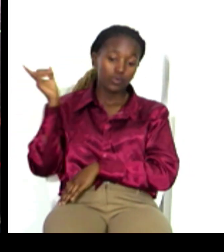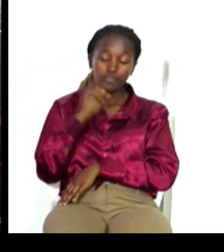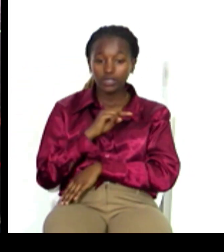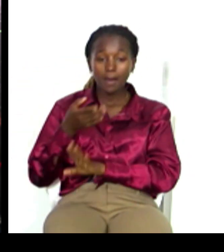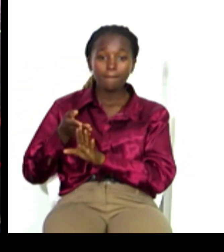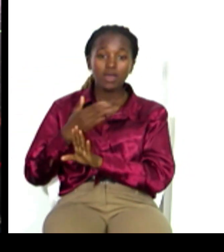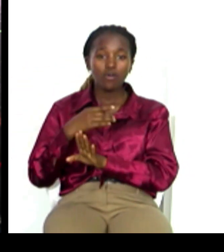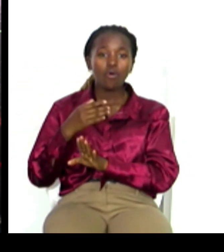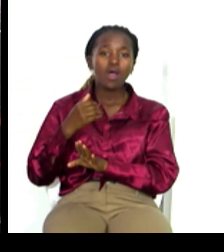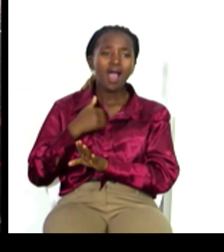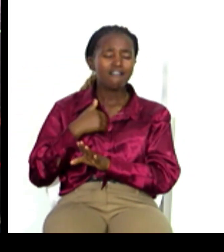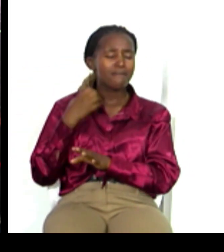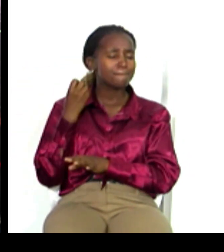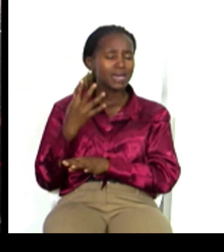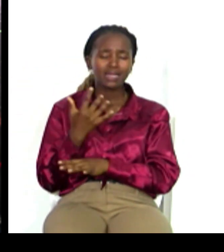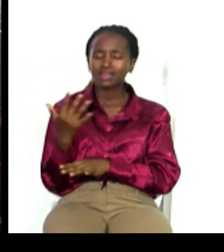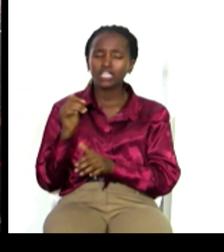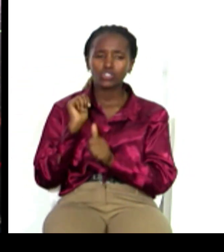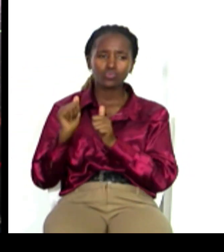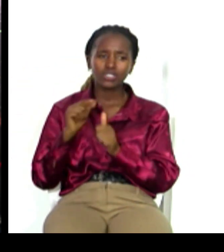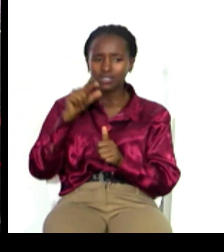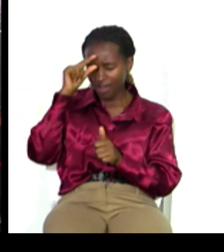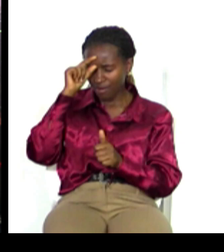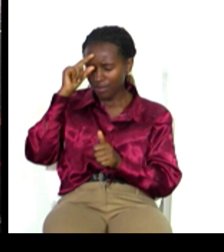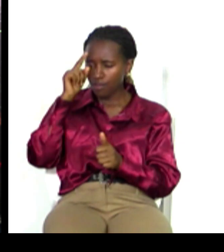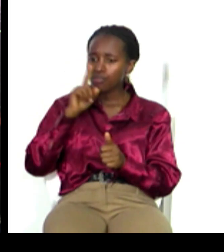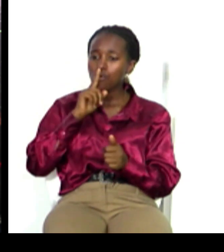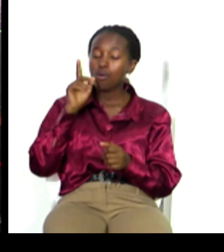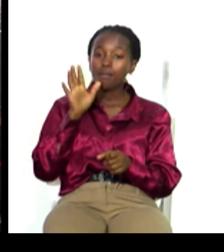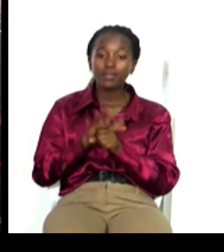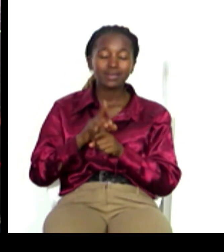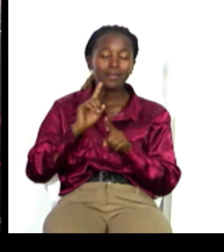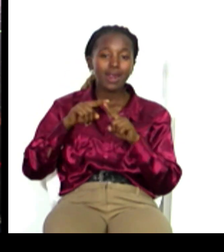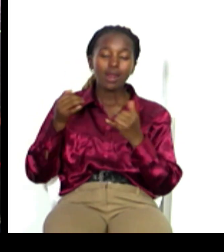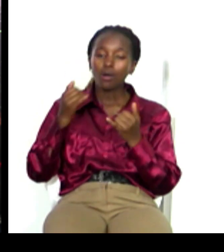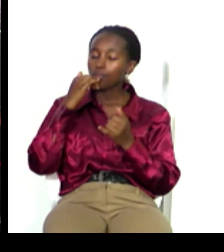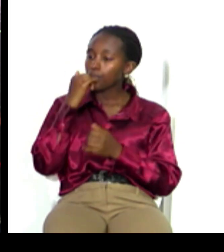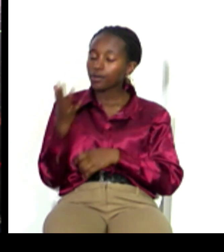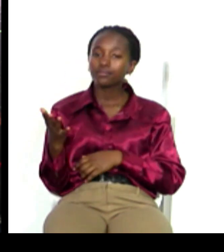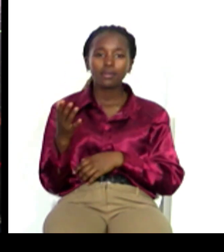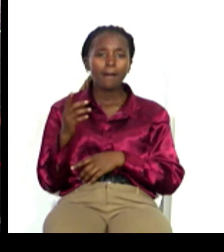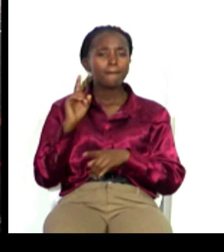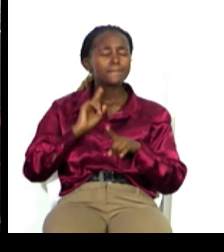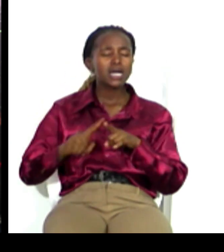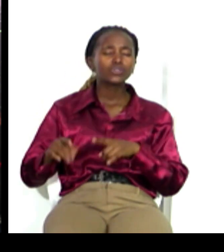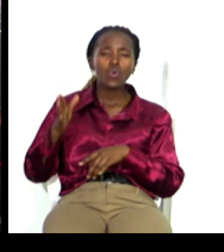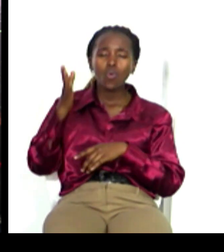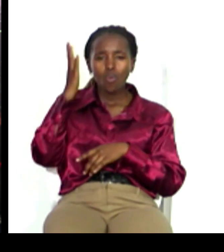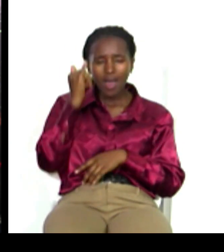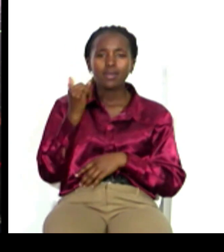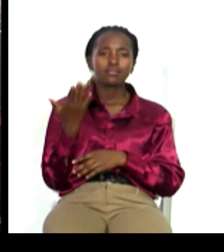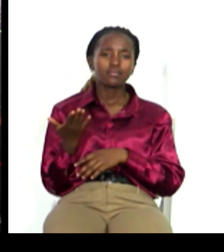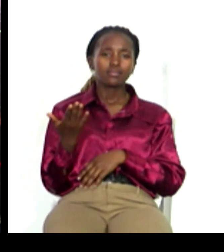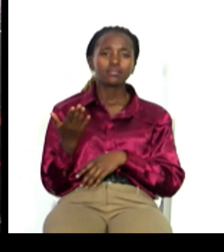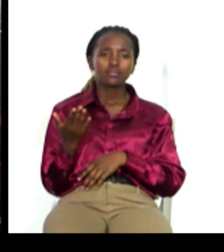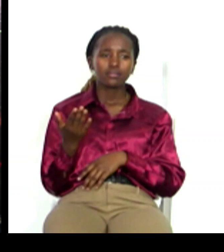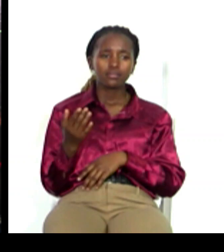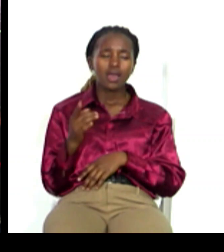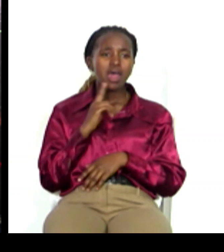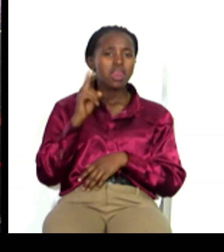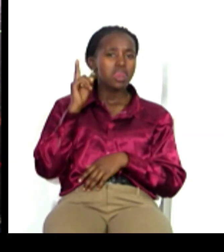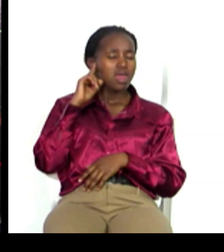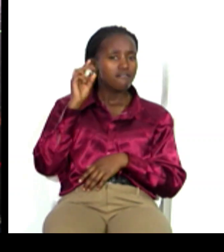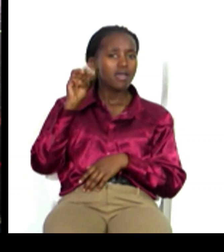wanted and they inquired, the government haven't done. Like right now they are complaining, why? Hakuna nominated deaf member